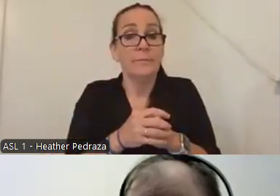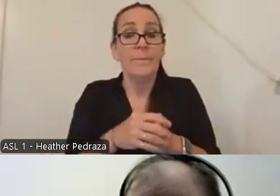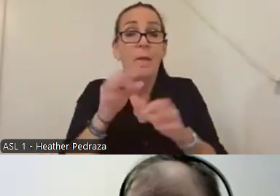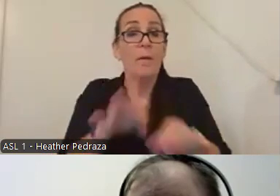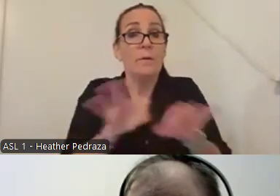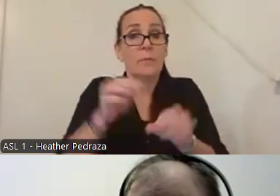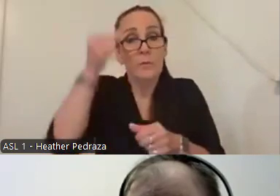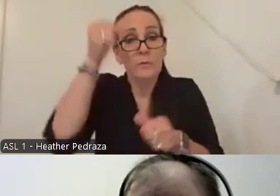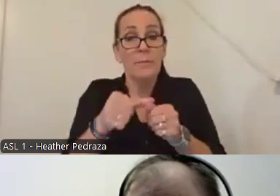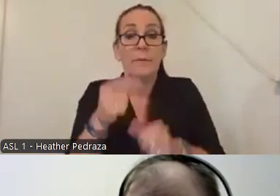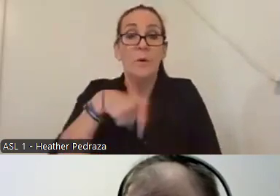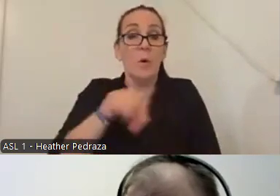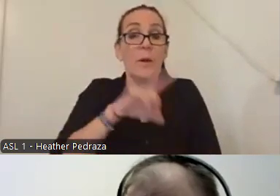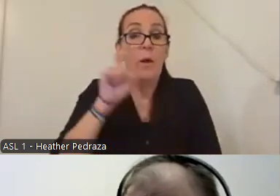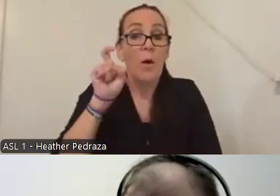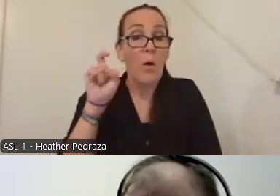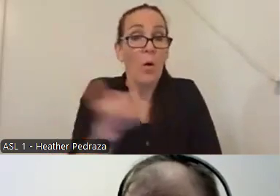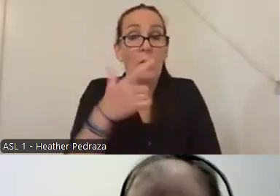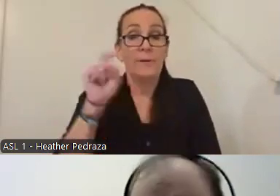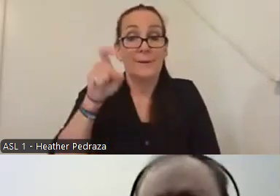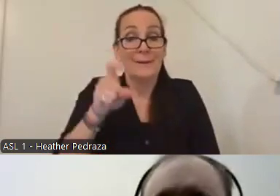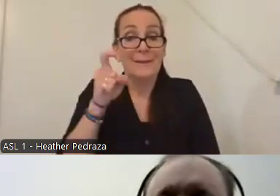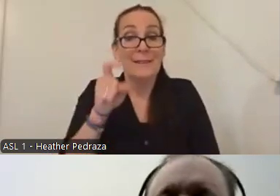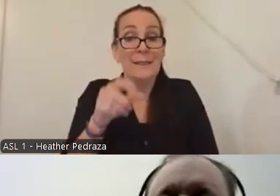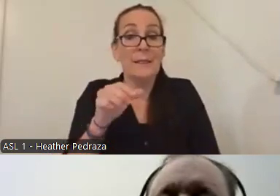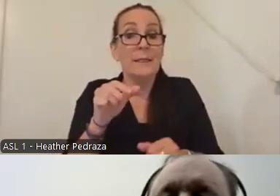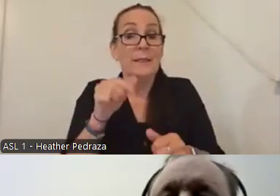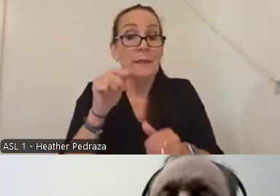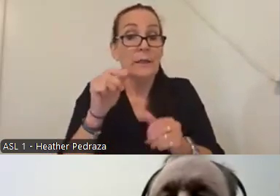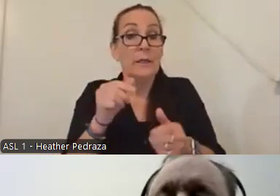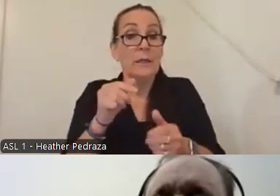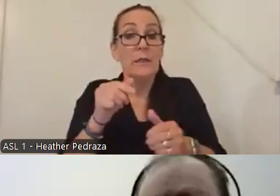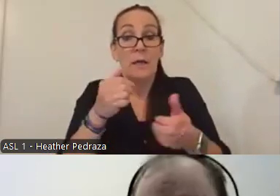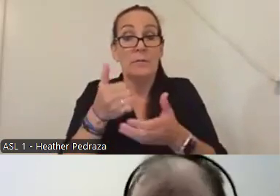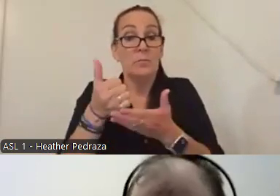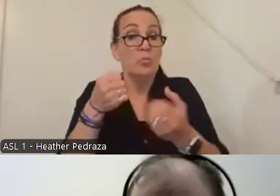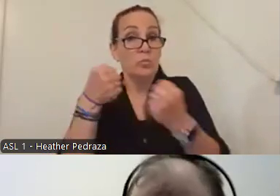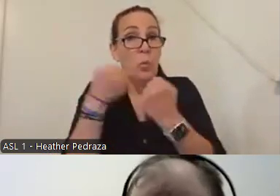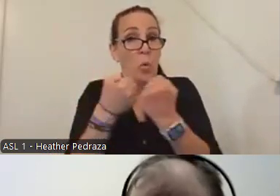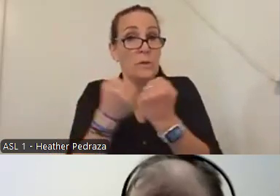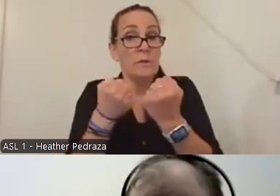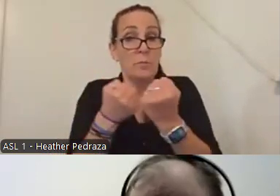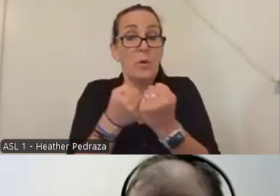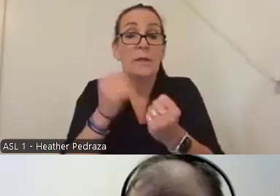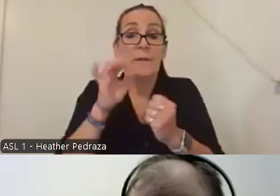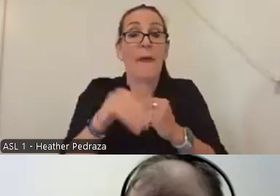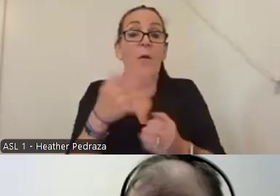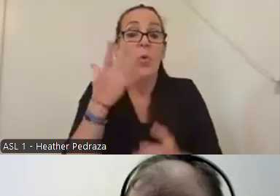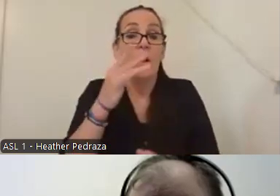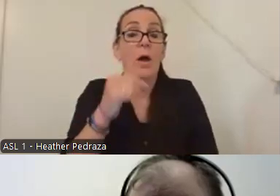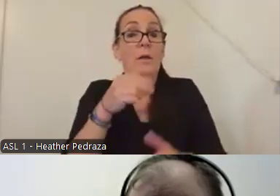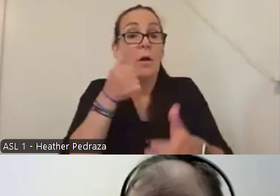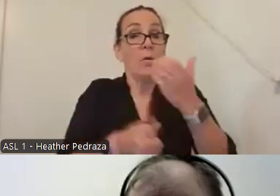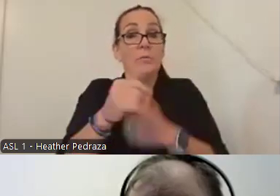into disability, and transportation is utilized in that aging and disability and aging